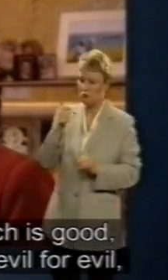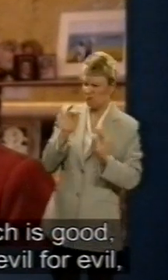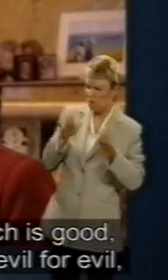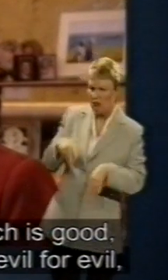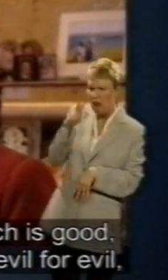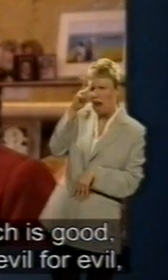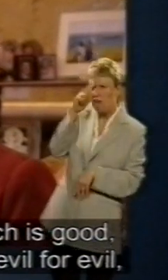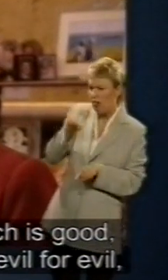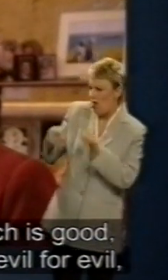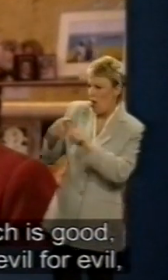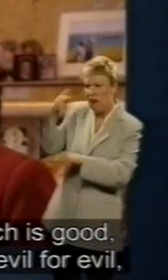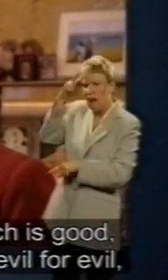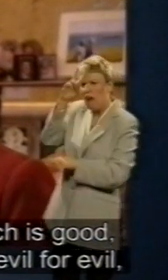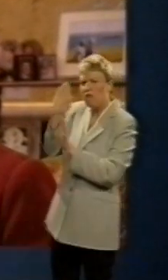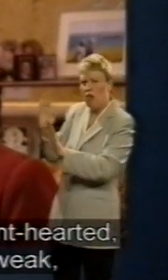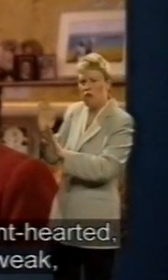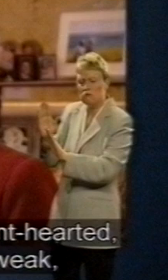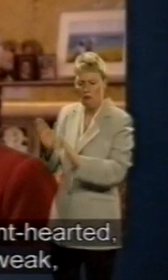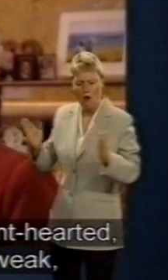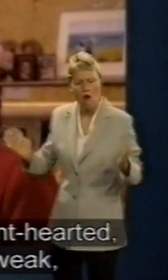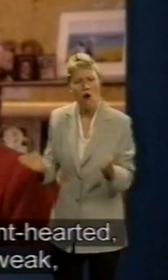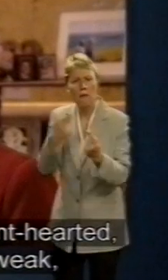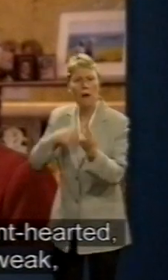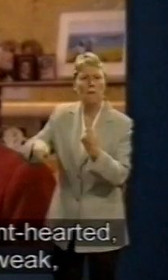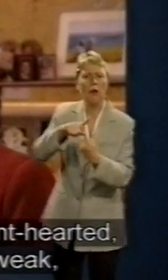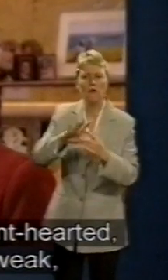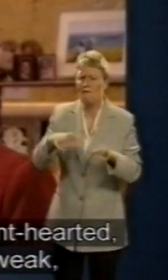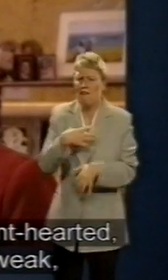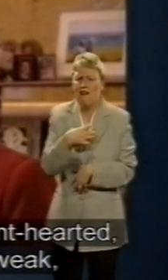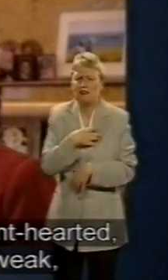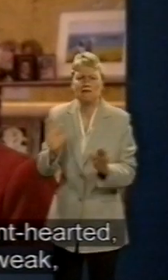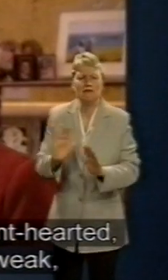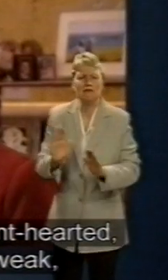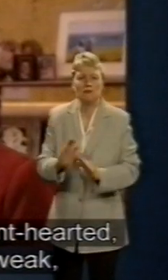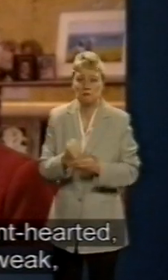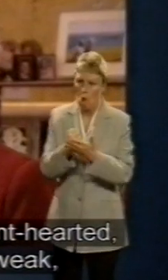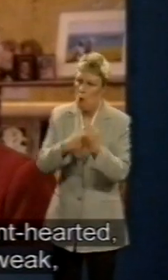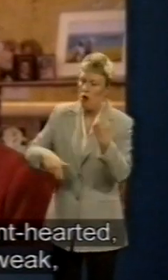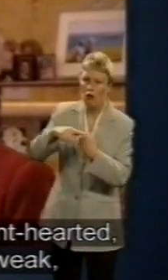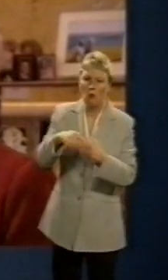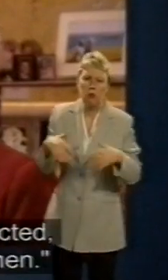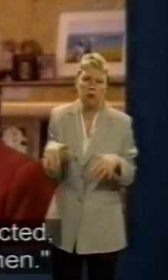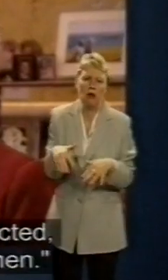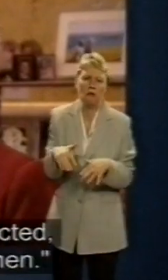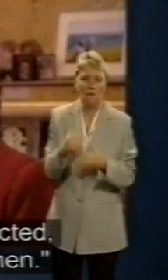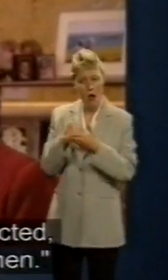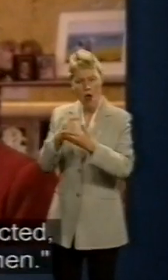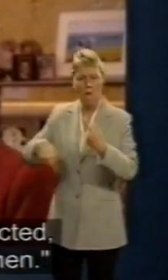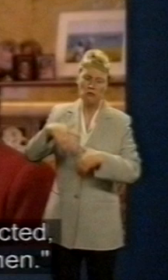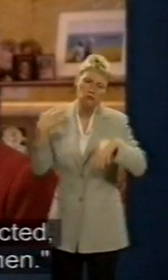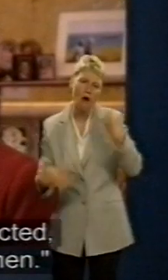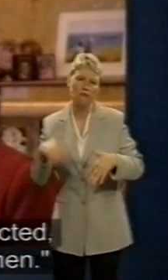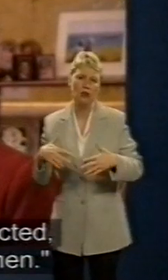Render to no man evil for evil. Strengthen the faint-hearted. Support the weak. Help